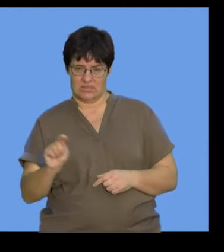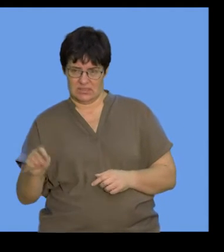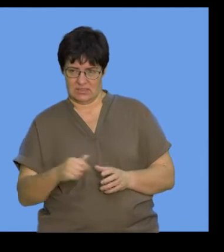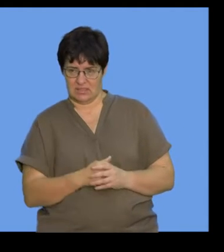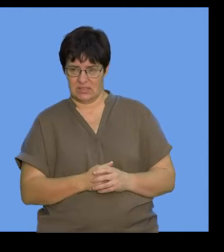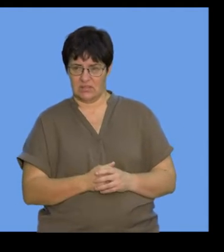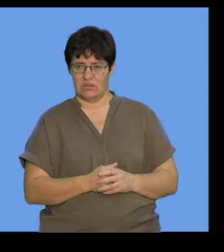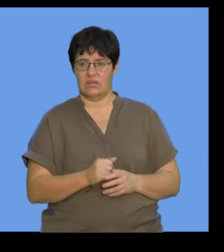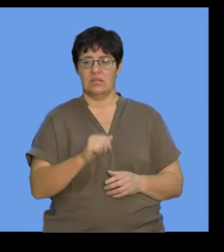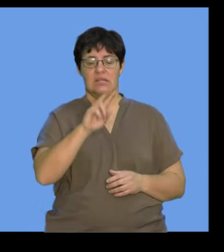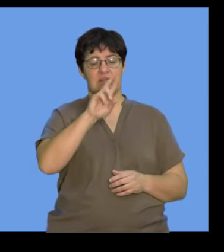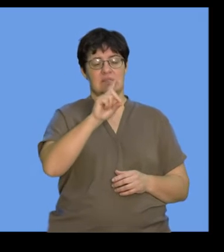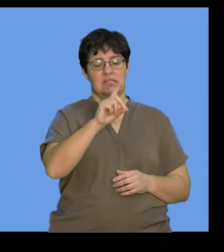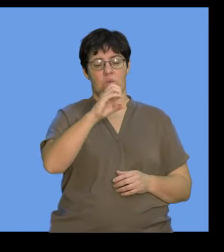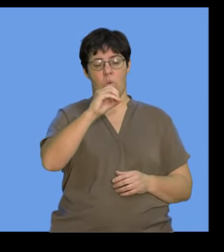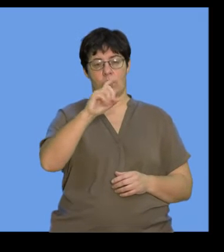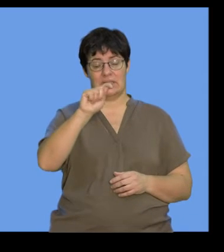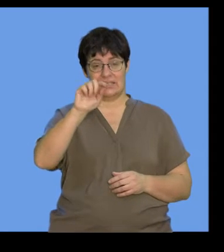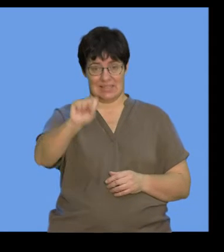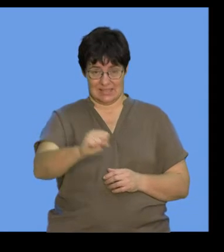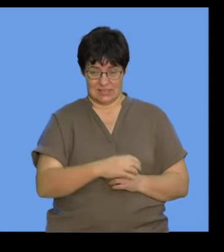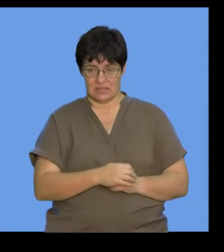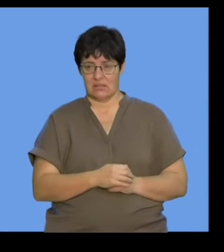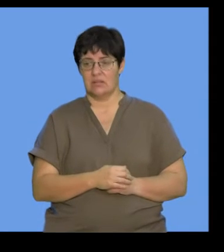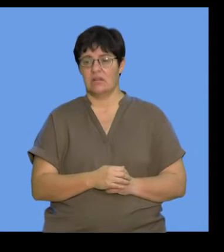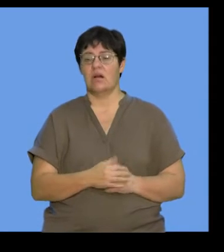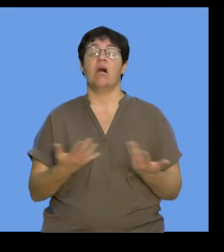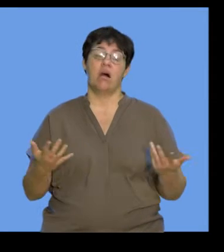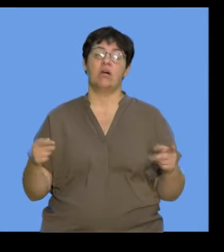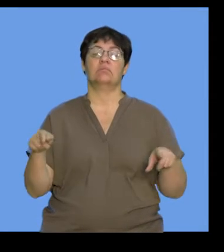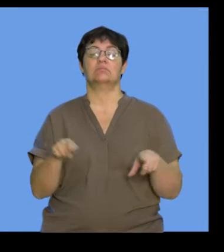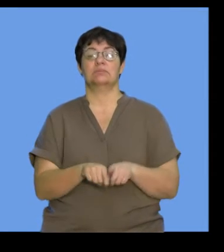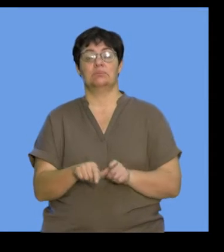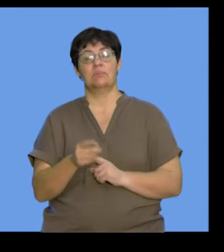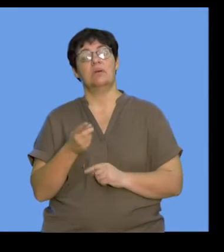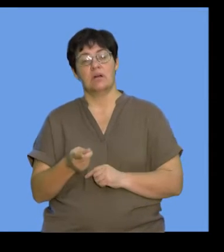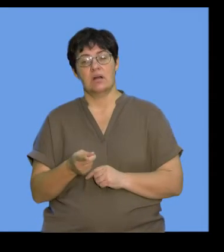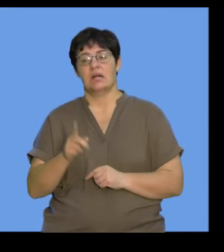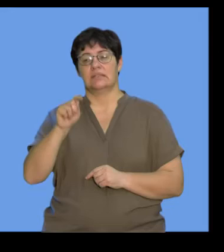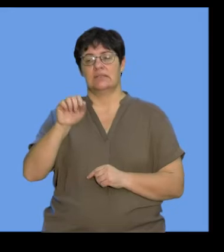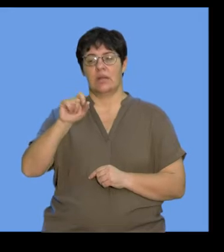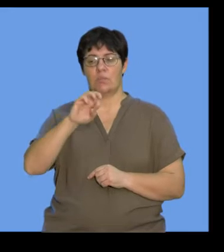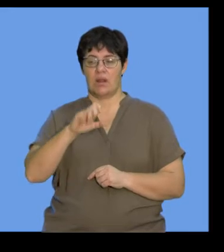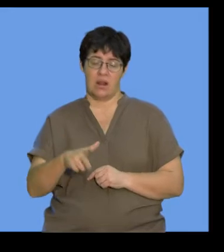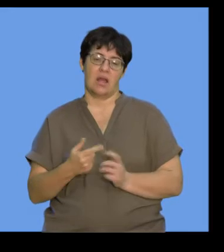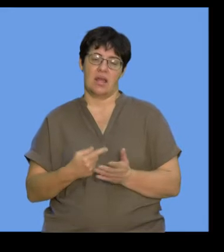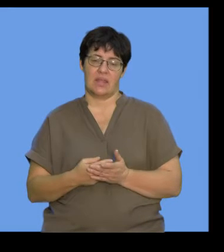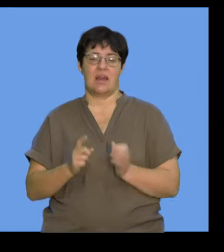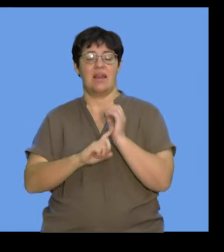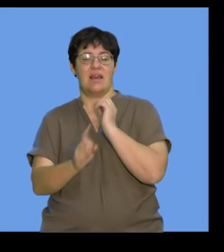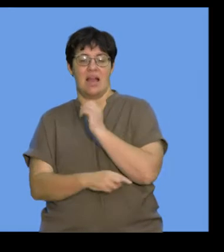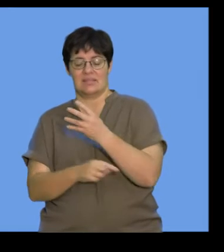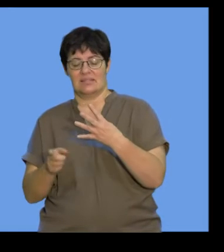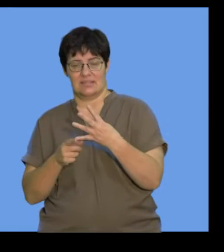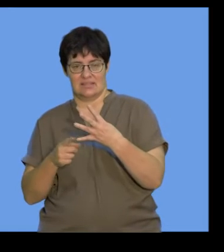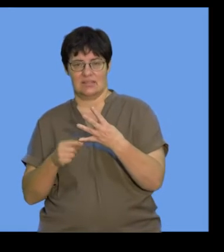word DOTS, which is dots. And we're also going to factorize a trinomial. Then lastly, we're going to